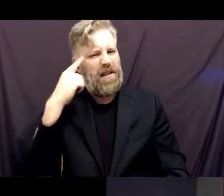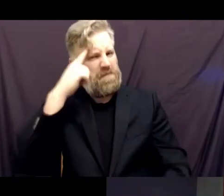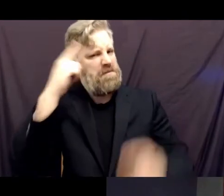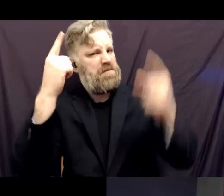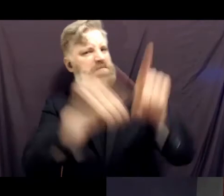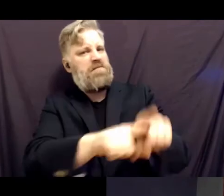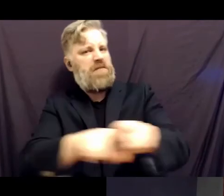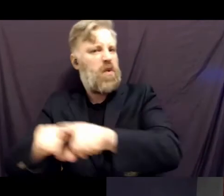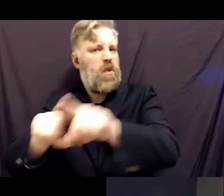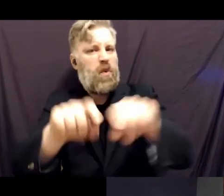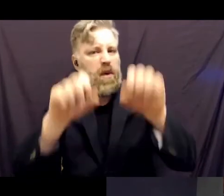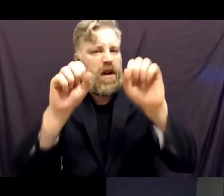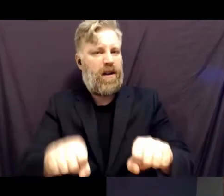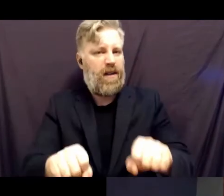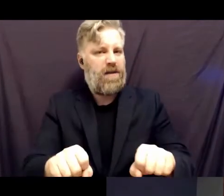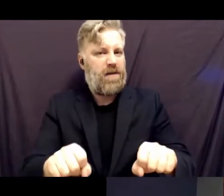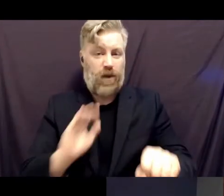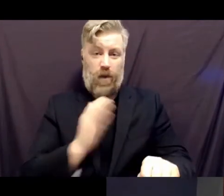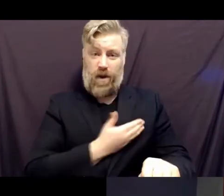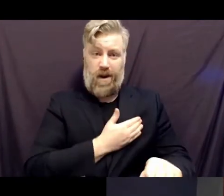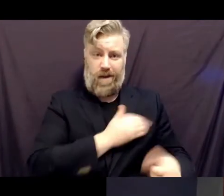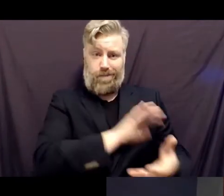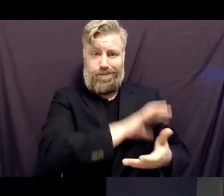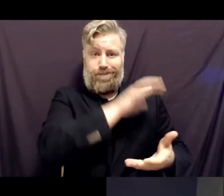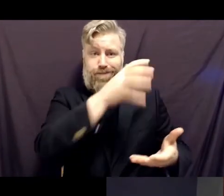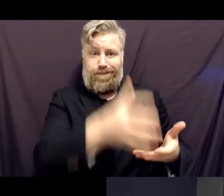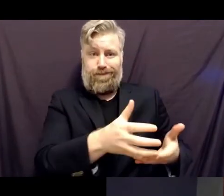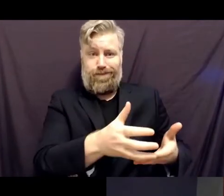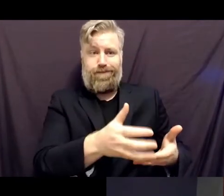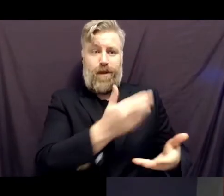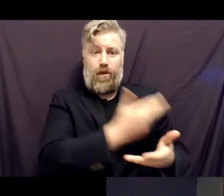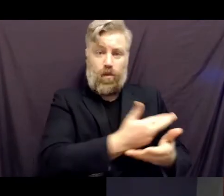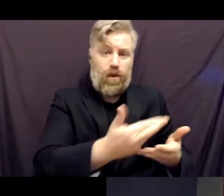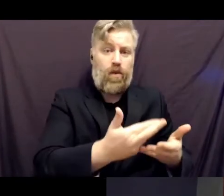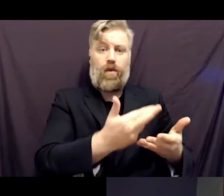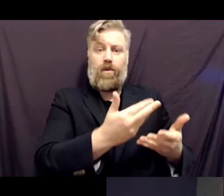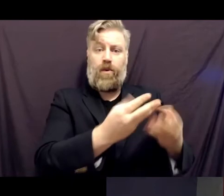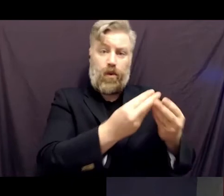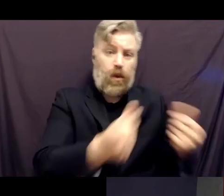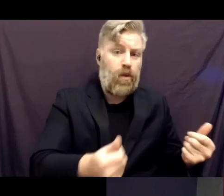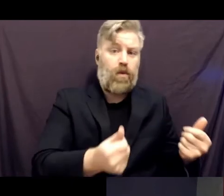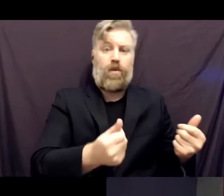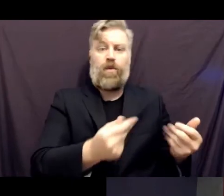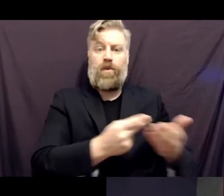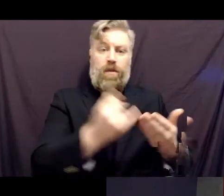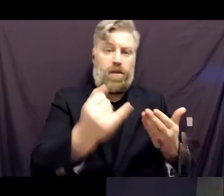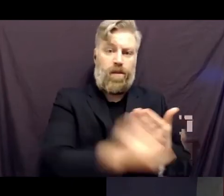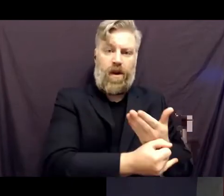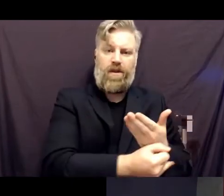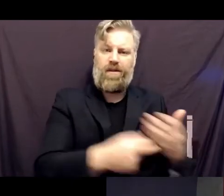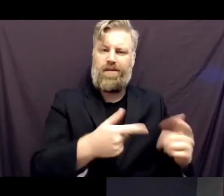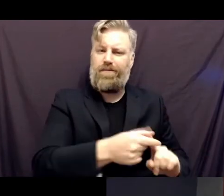created a unique treasure trove of working solutions projects and